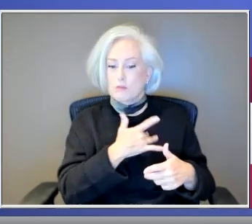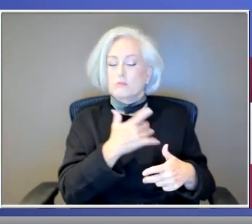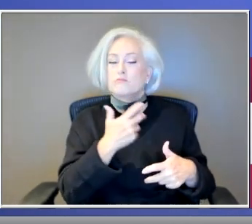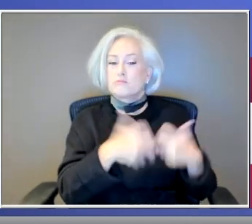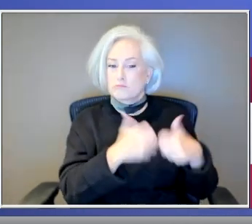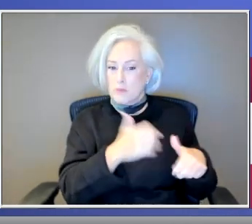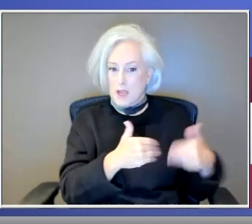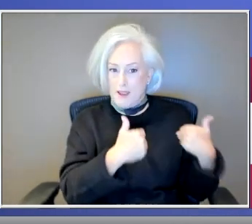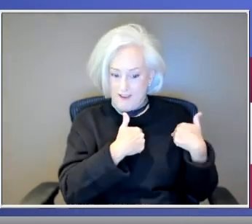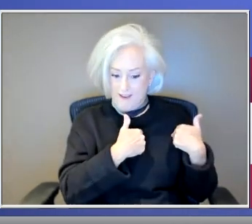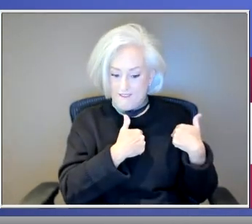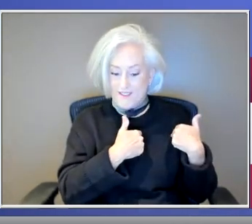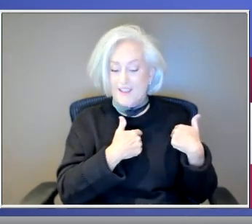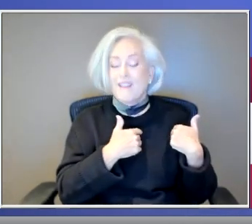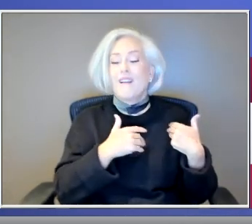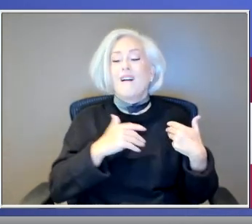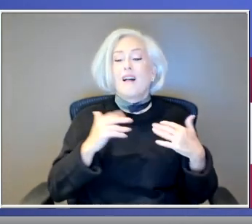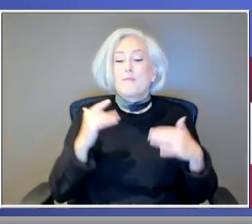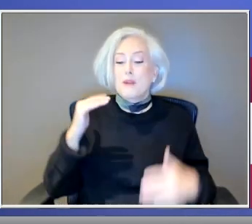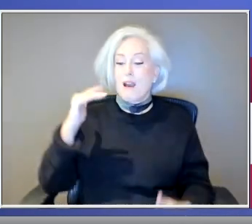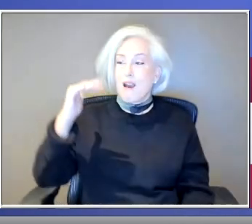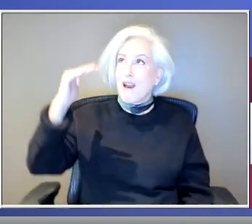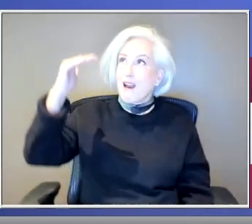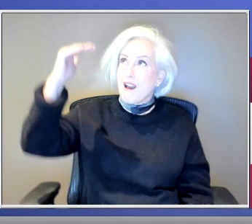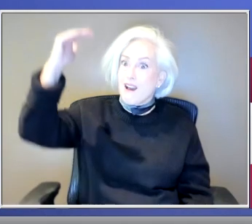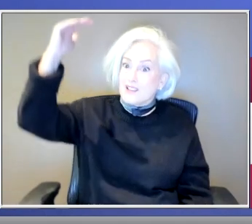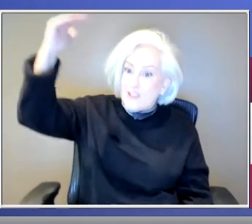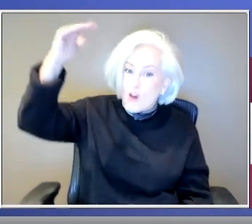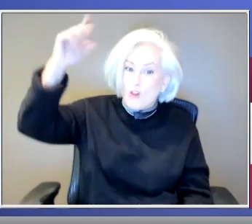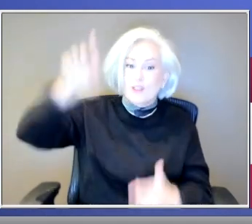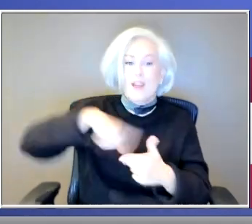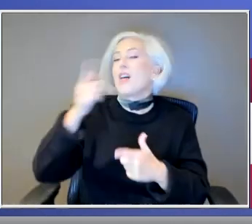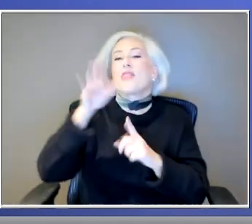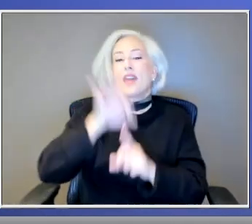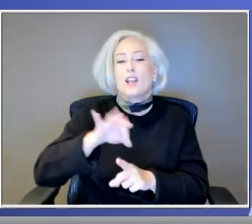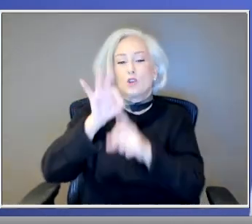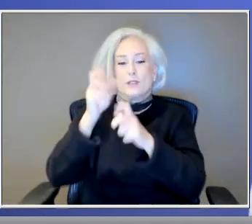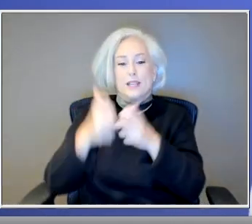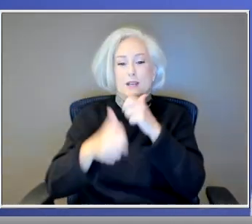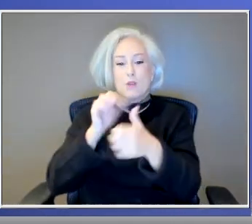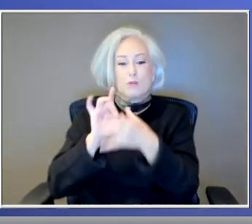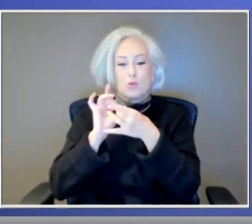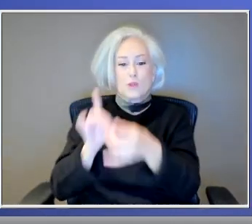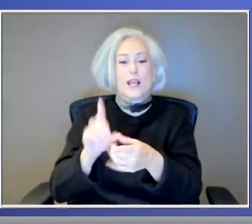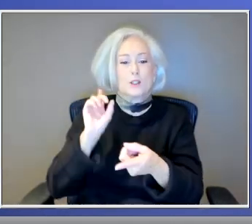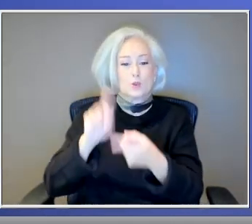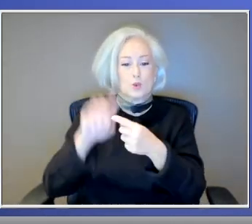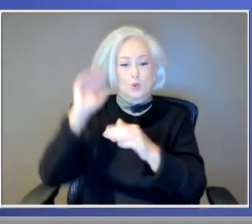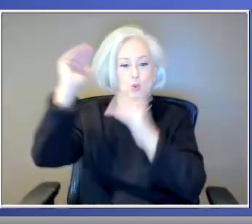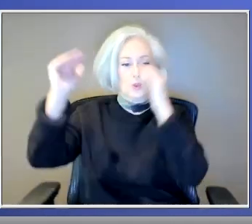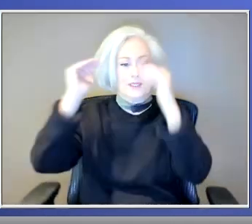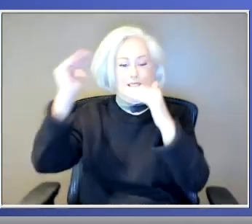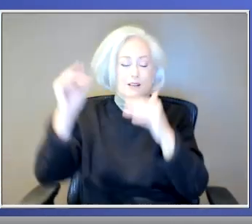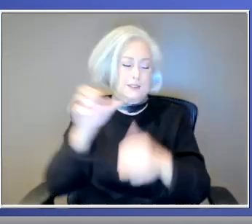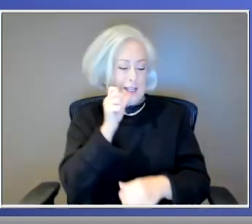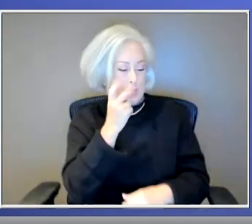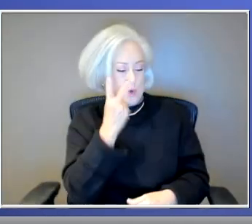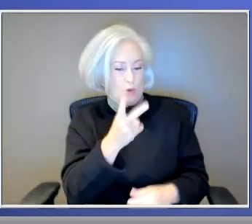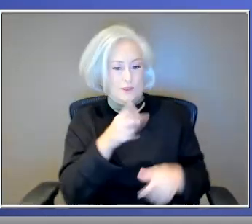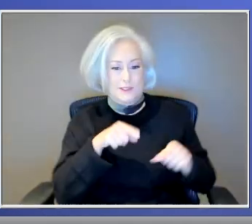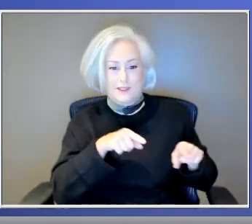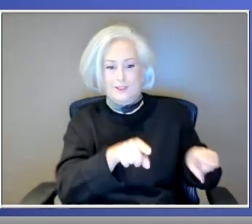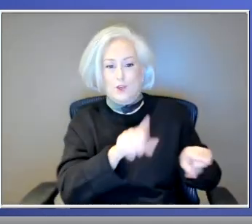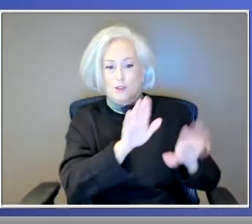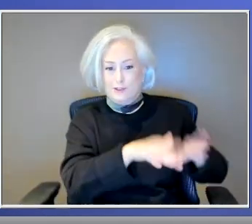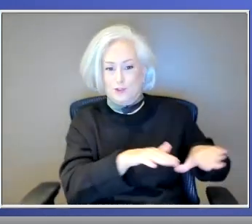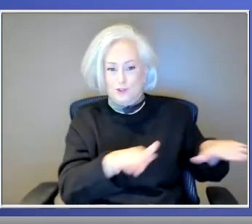develop, you know, unique issues that are unique to the adult population that you don't necessarily run into in childhood. But there are lots of patients